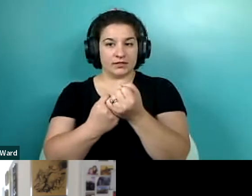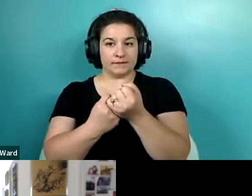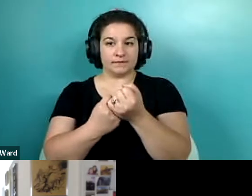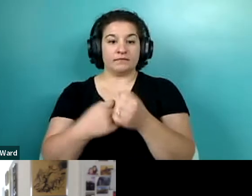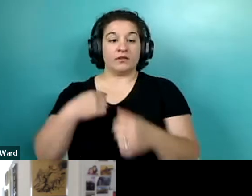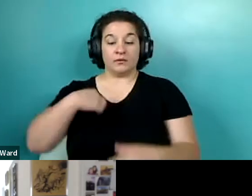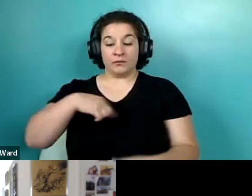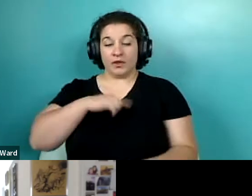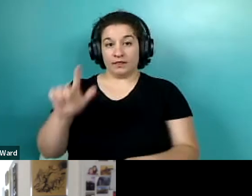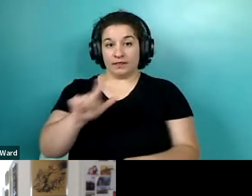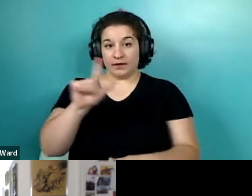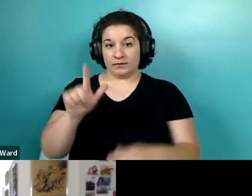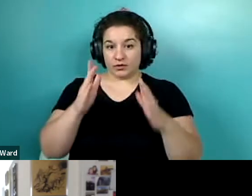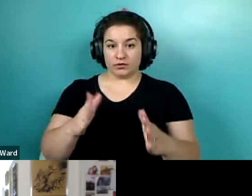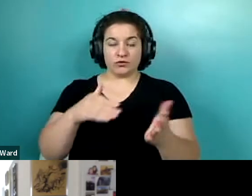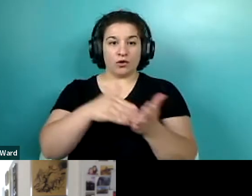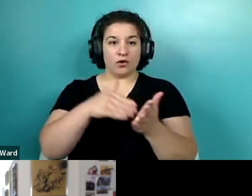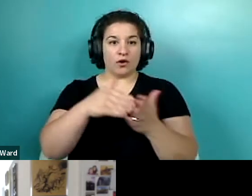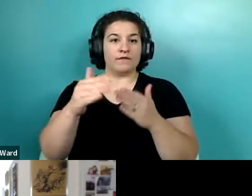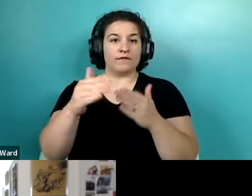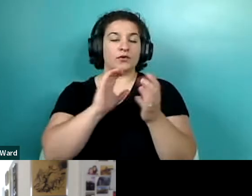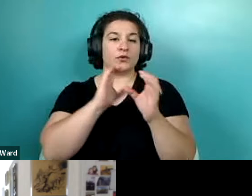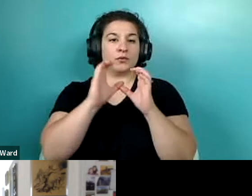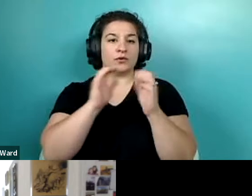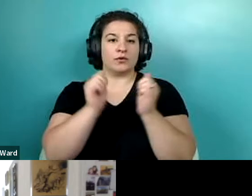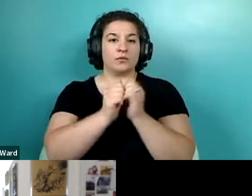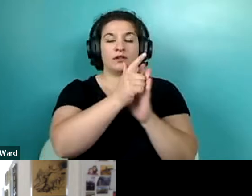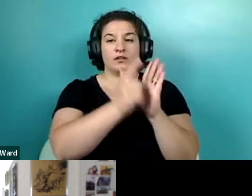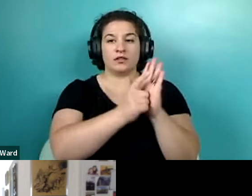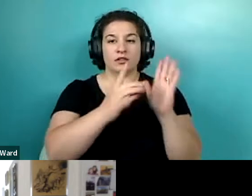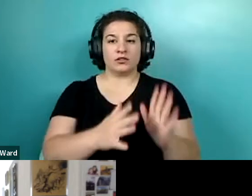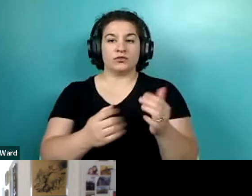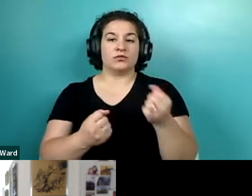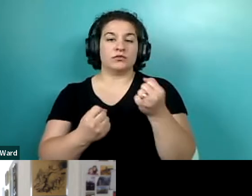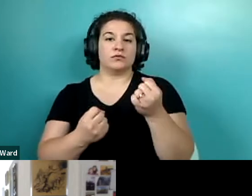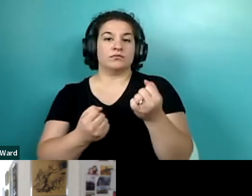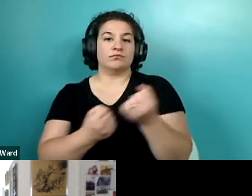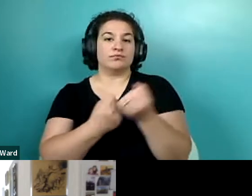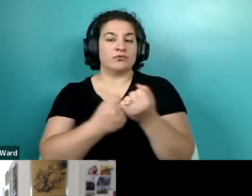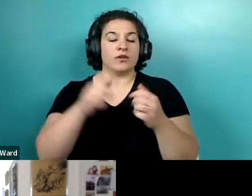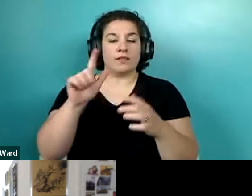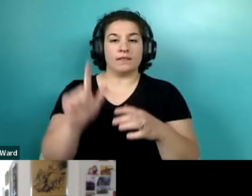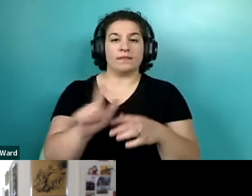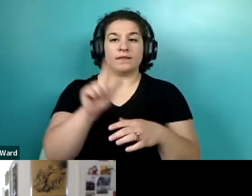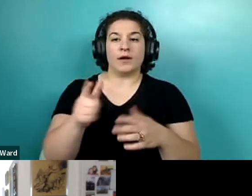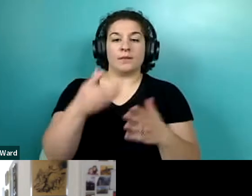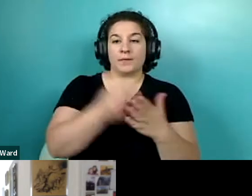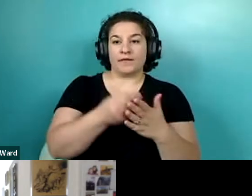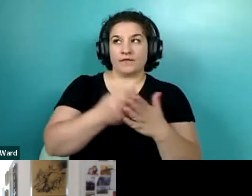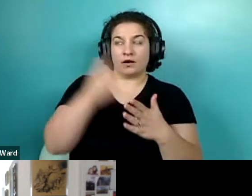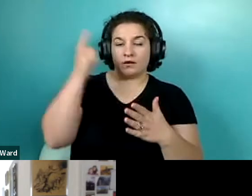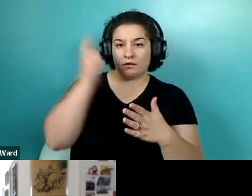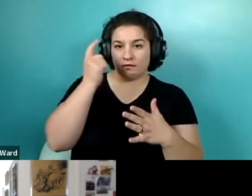frequently communicate with legislators to advocate for library funding and support for programming and construction to upgrade